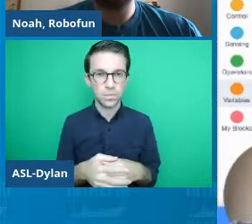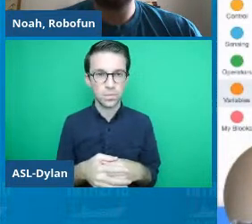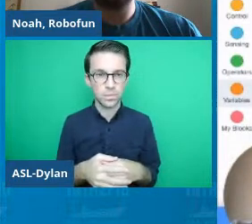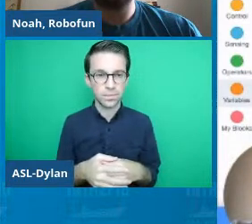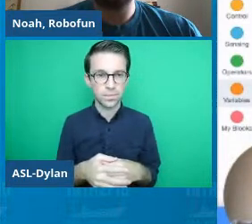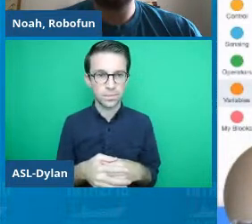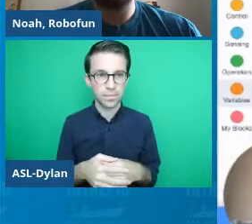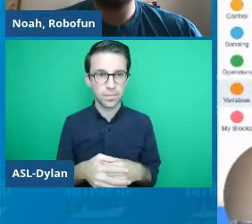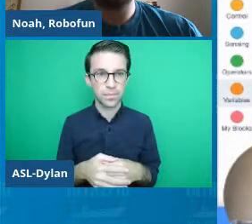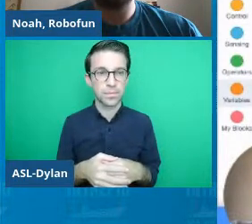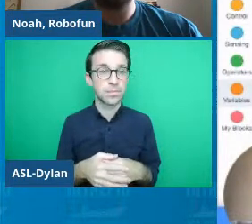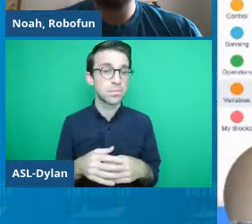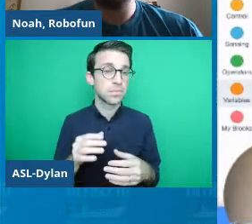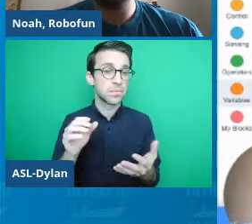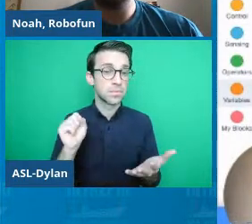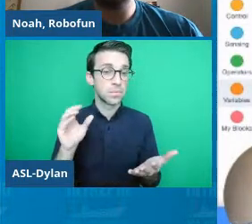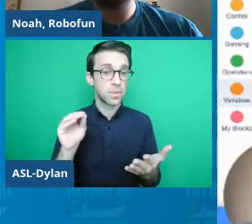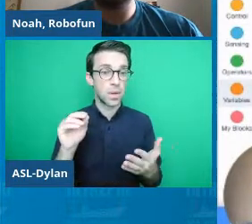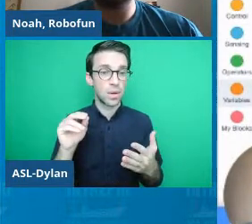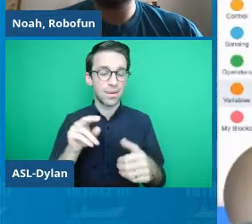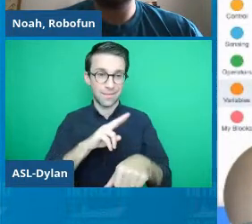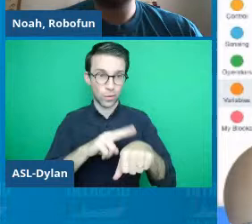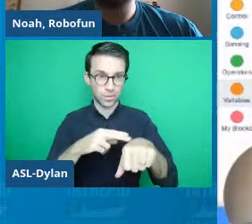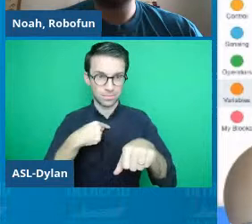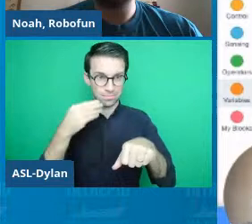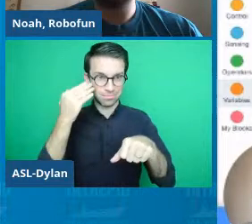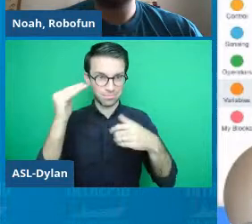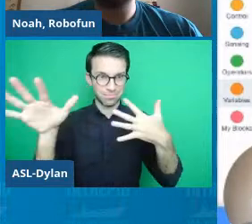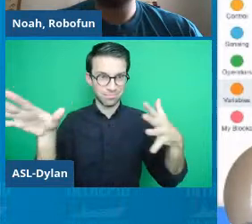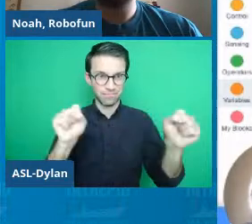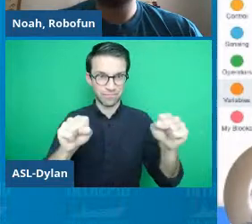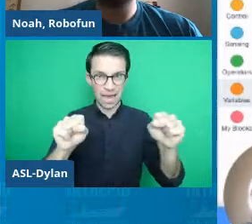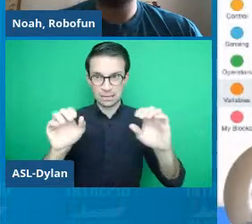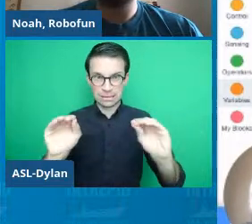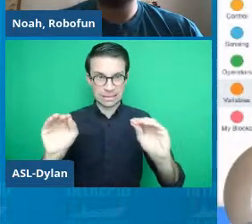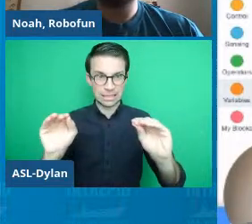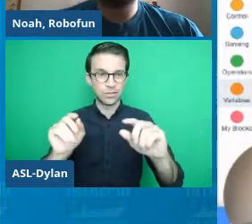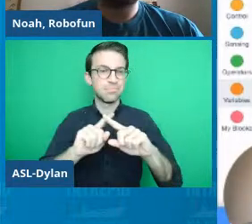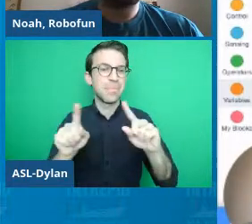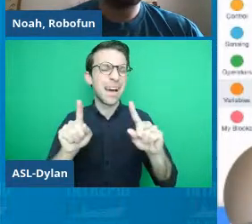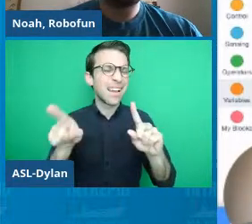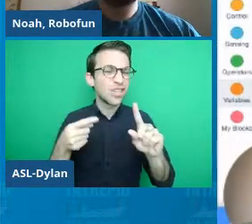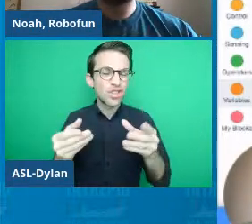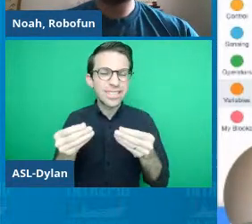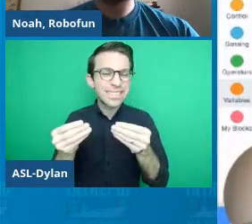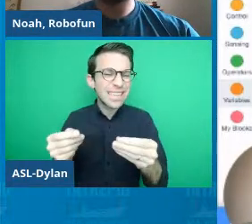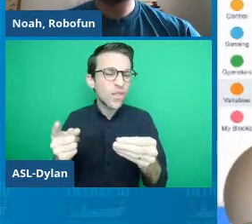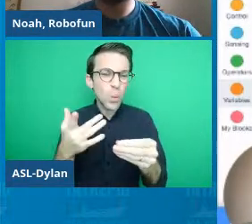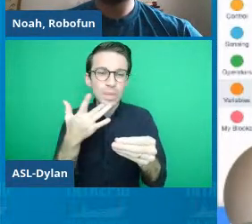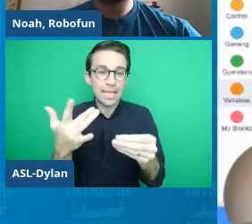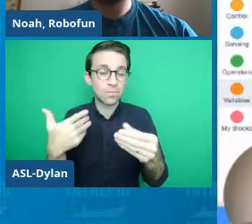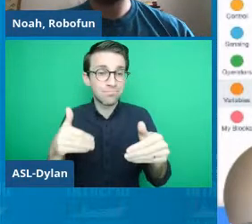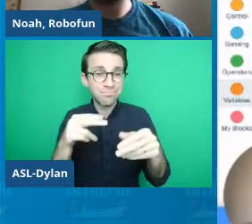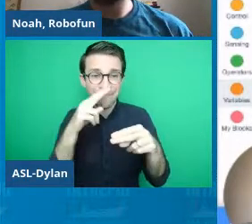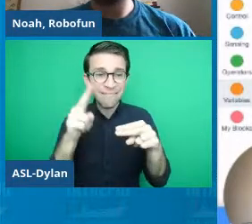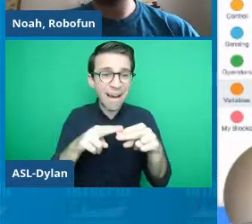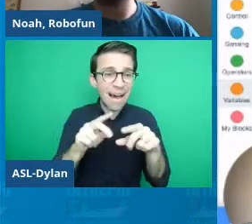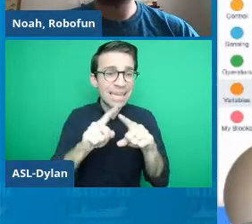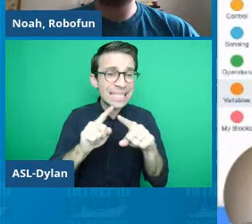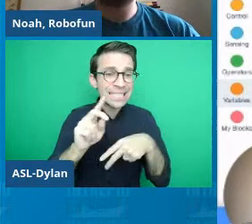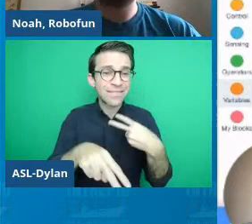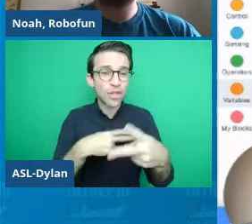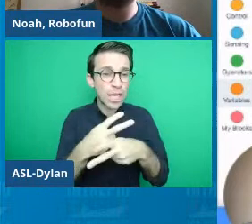them, right? So, of course, I know this was very fast. There's a lot to it, but this is just to give you a sense of how fun it could be and the different types of code